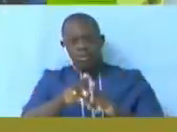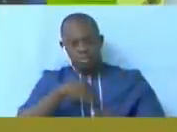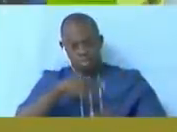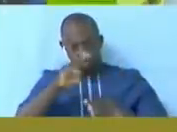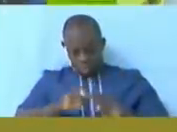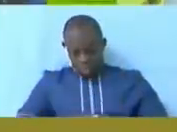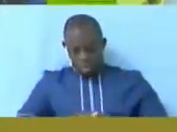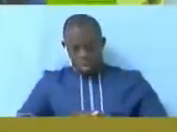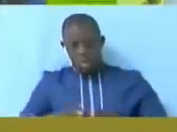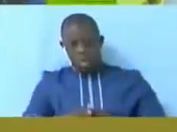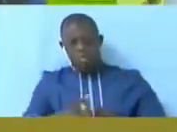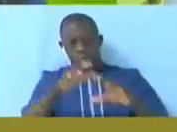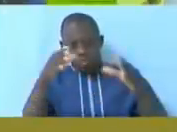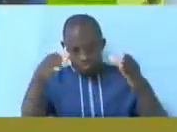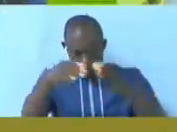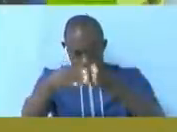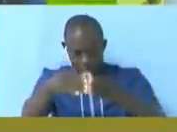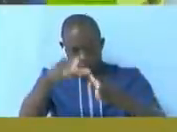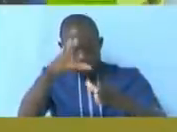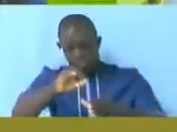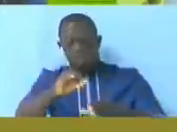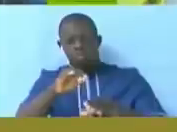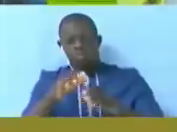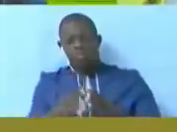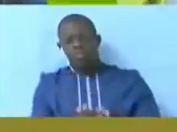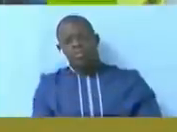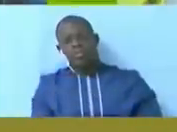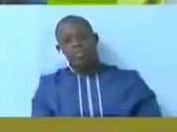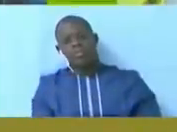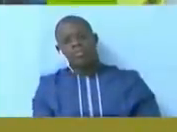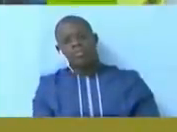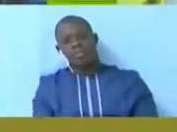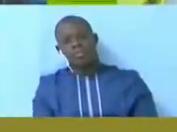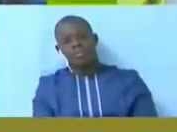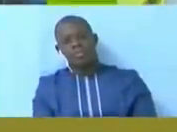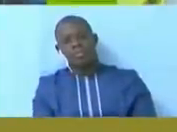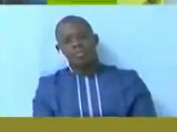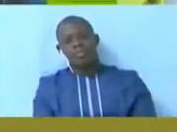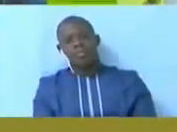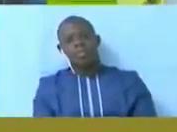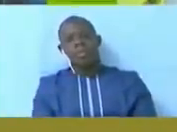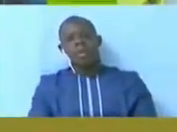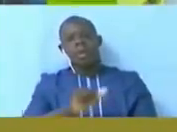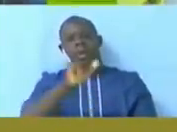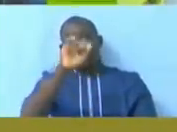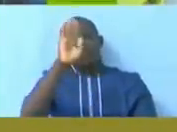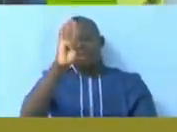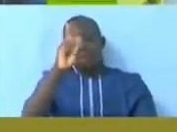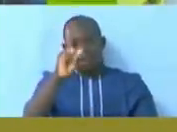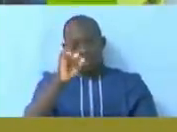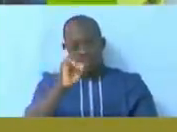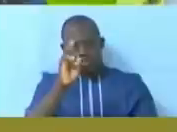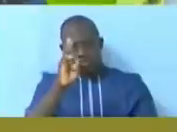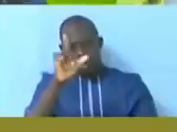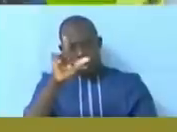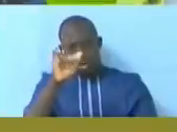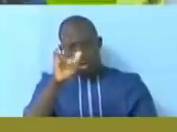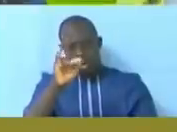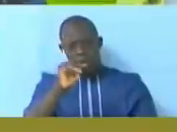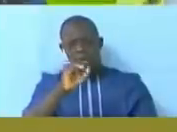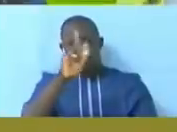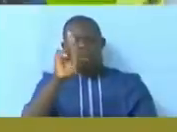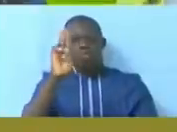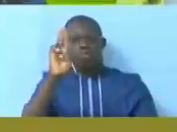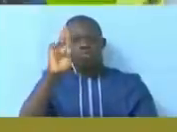besor la nakiliano ninna kiliano tema ke NIA elfaul nyala. Abdoulaye Kujabi refused. Abdoulaye Kujabi balanda. He did so